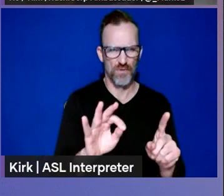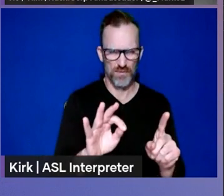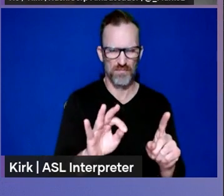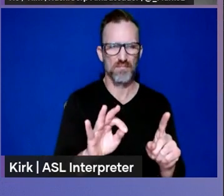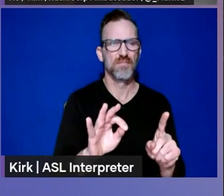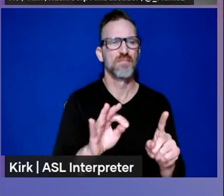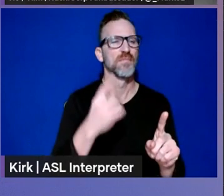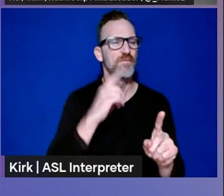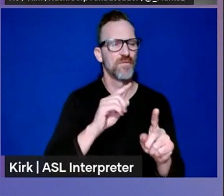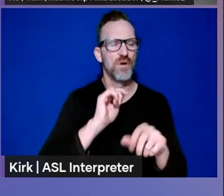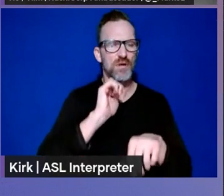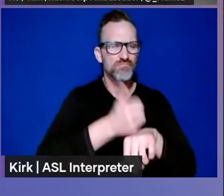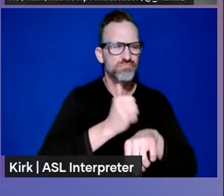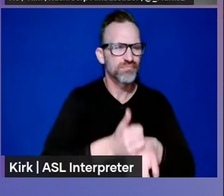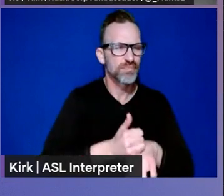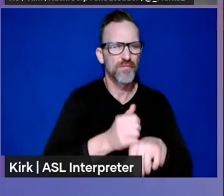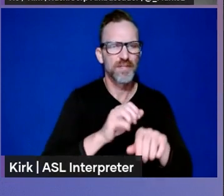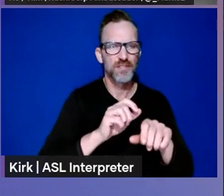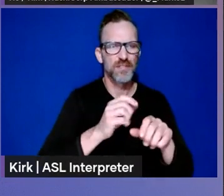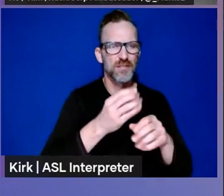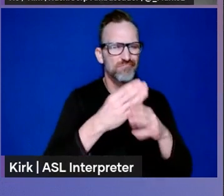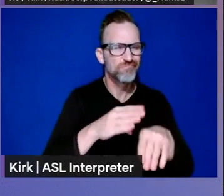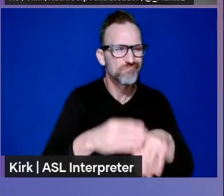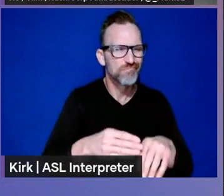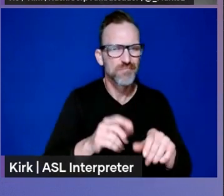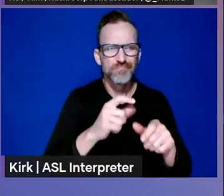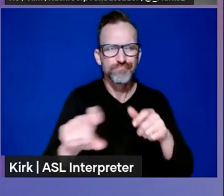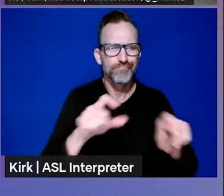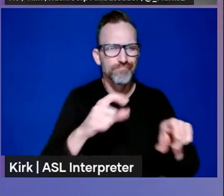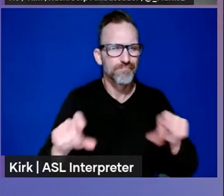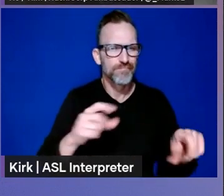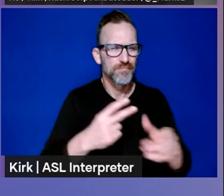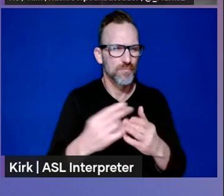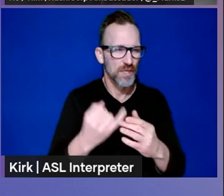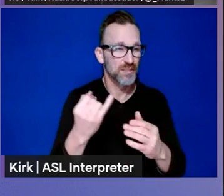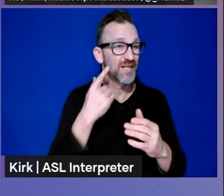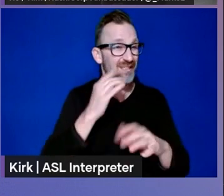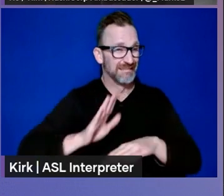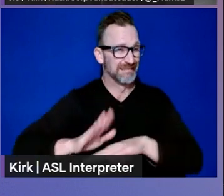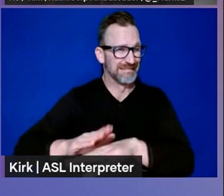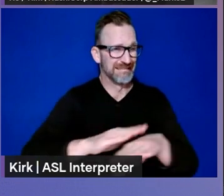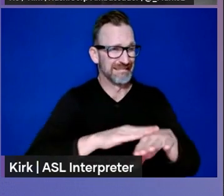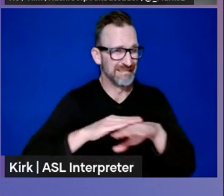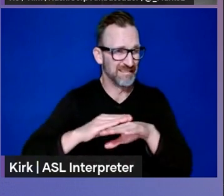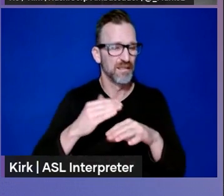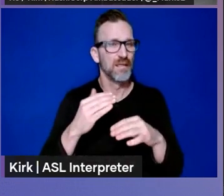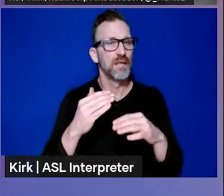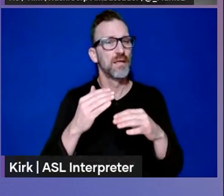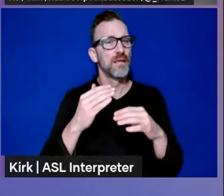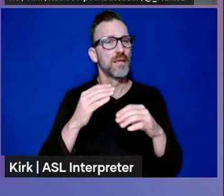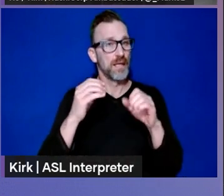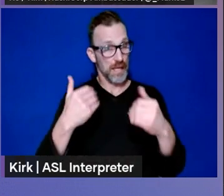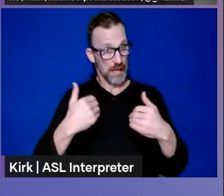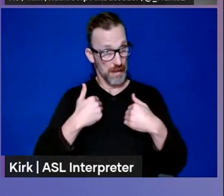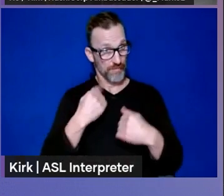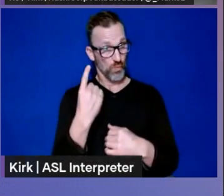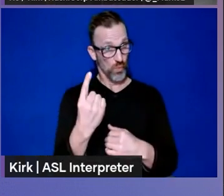project actually. Just heads up, there isn't an official Waypoint